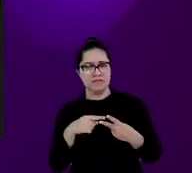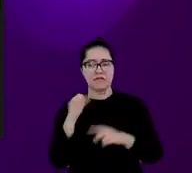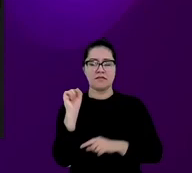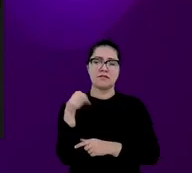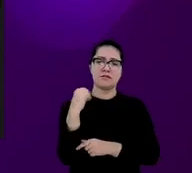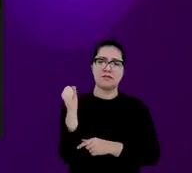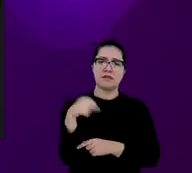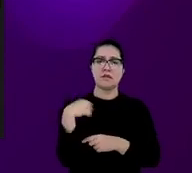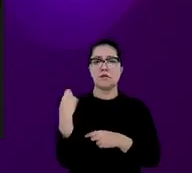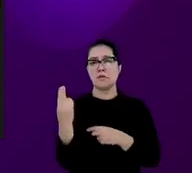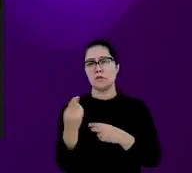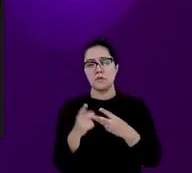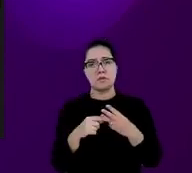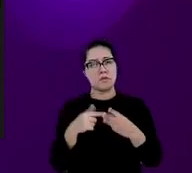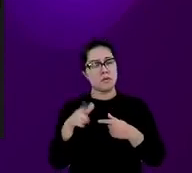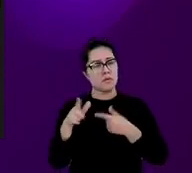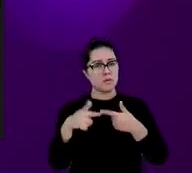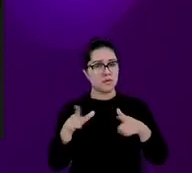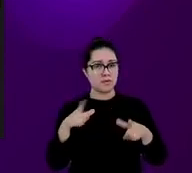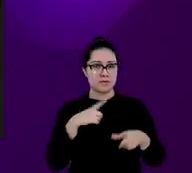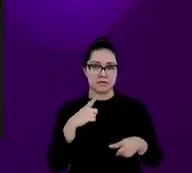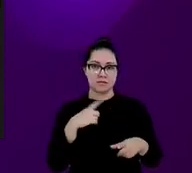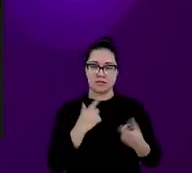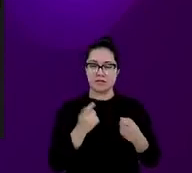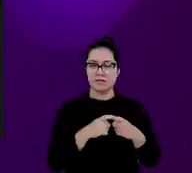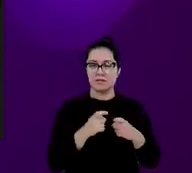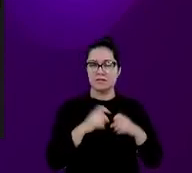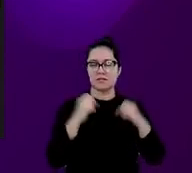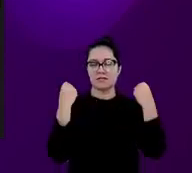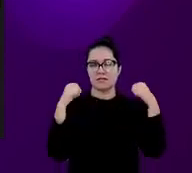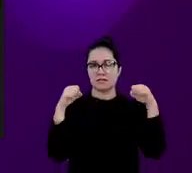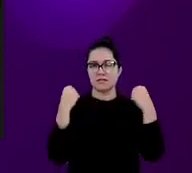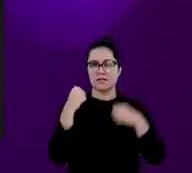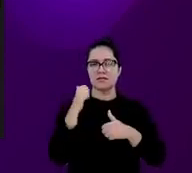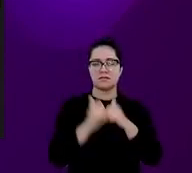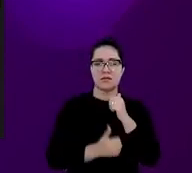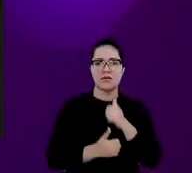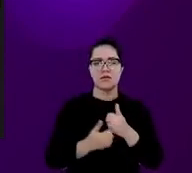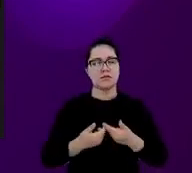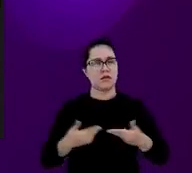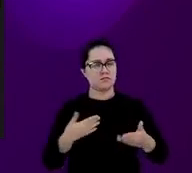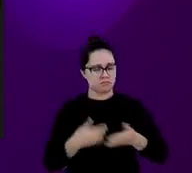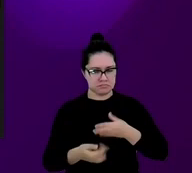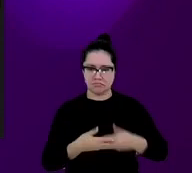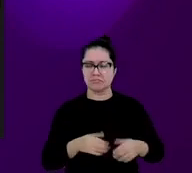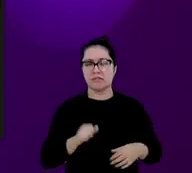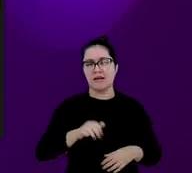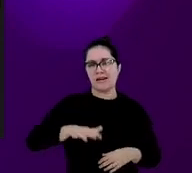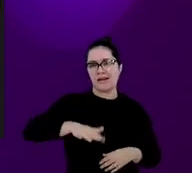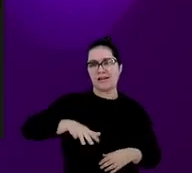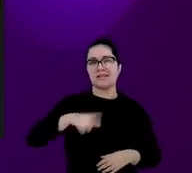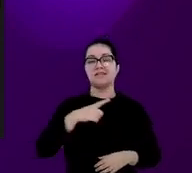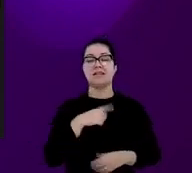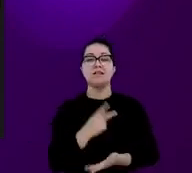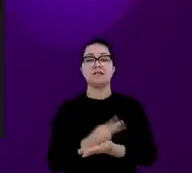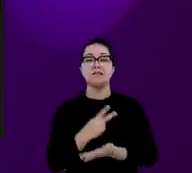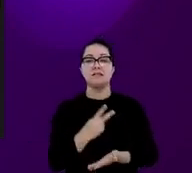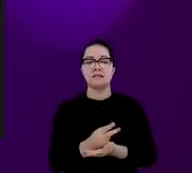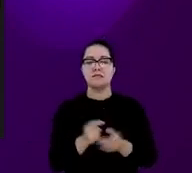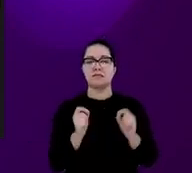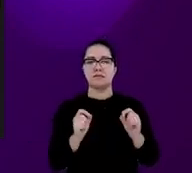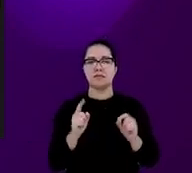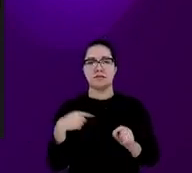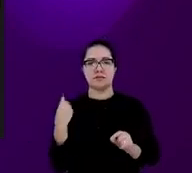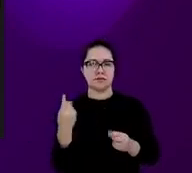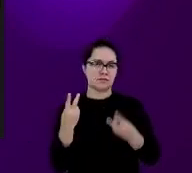sports medicine, these sorts of things. But what you generally have is individuals